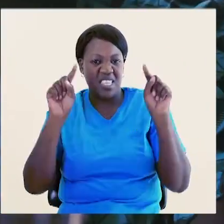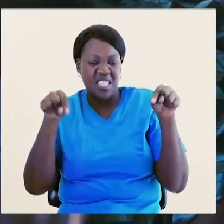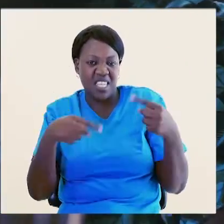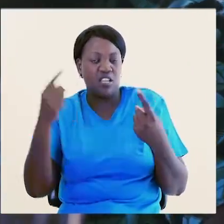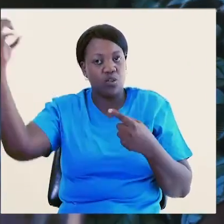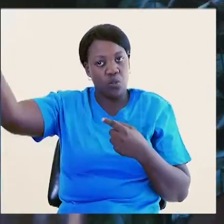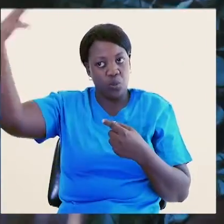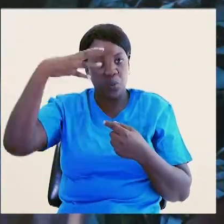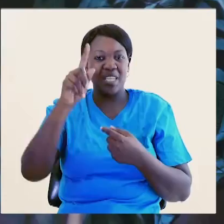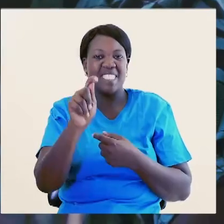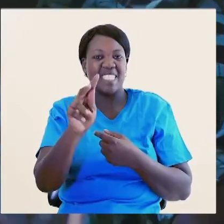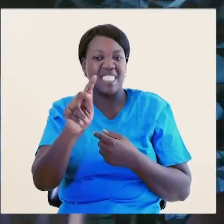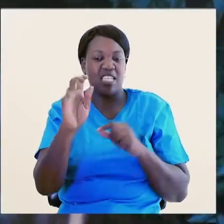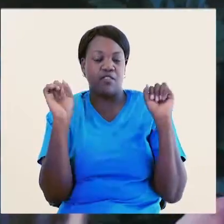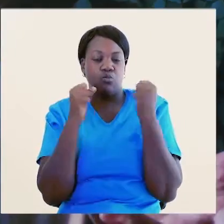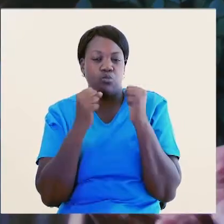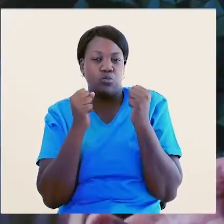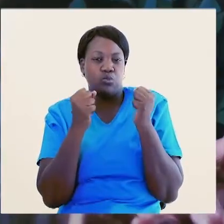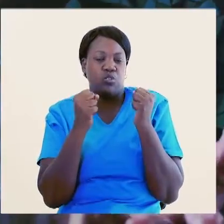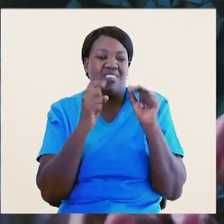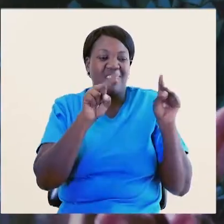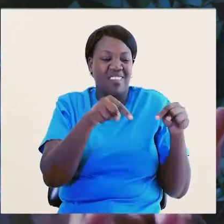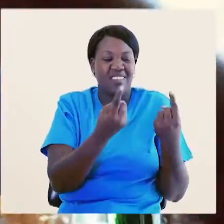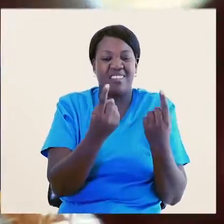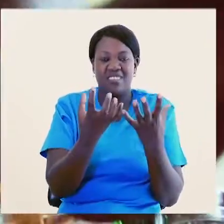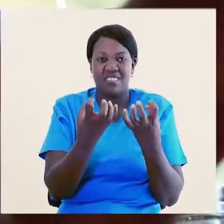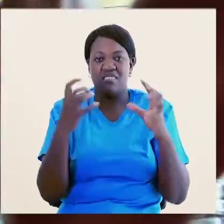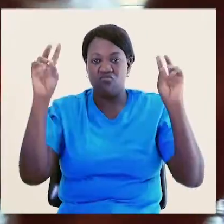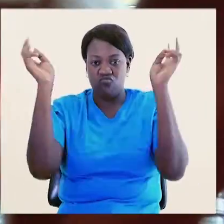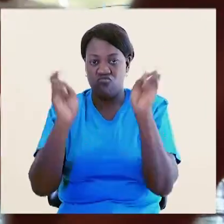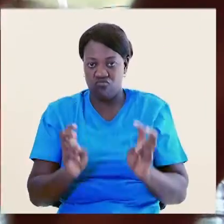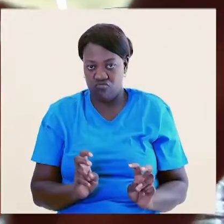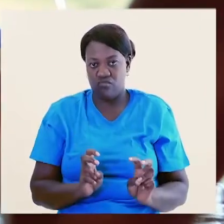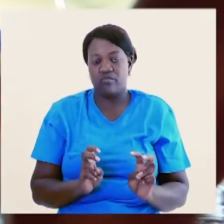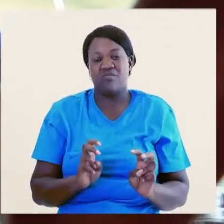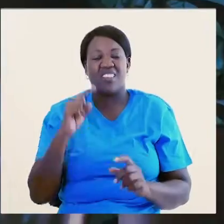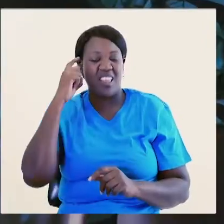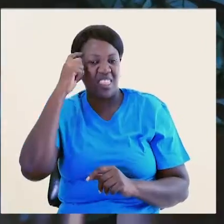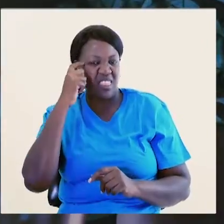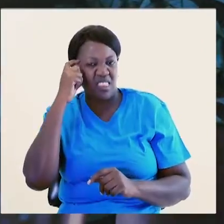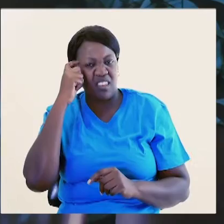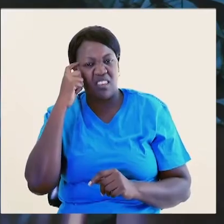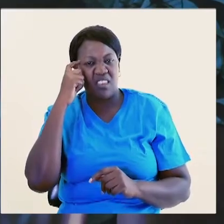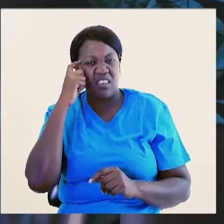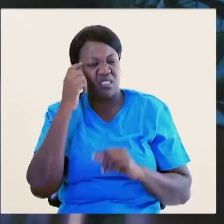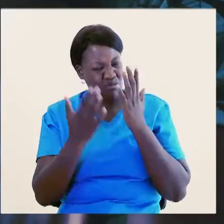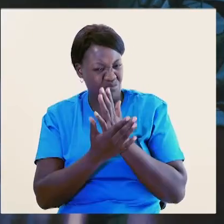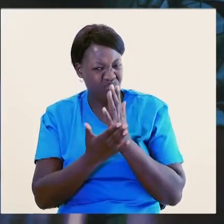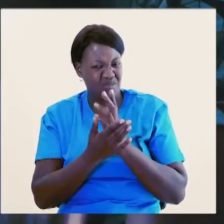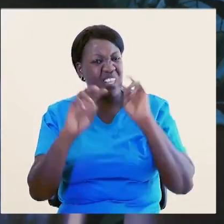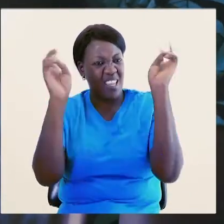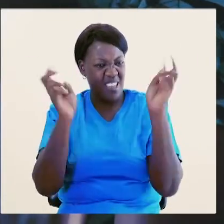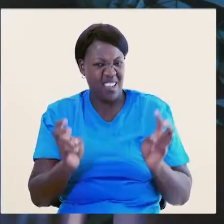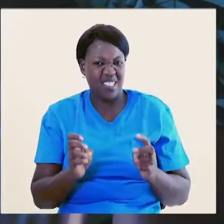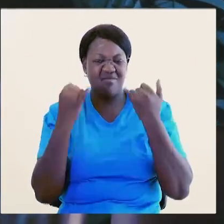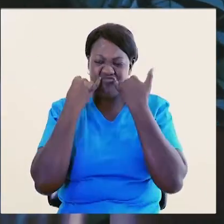lights, televisions, and fridges. All these things require energy. Yeah. You know, that gets me thinking, do you think that energy can